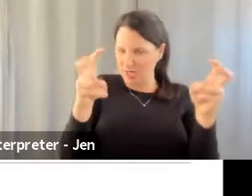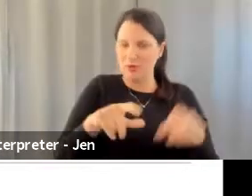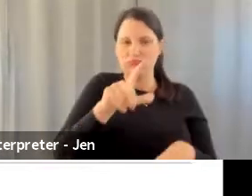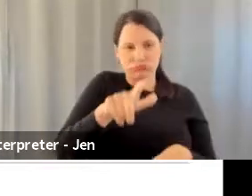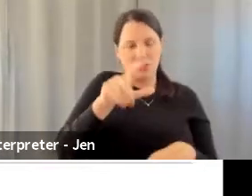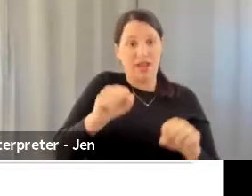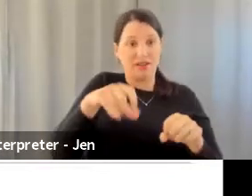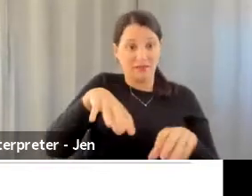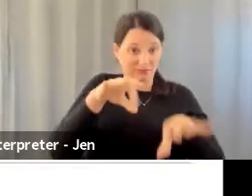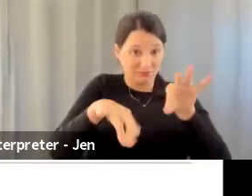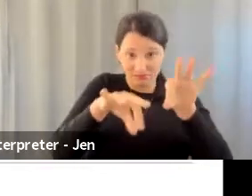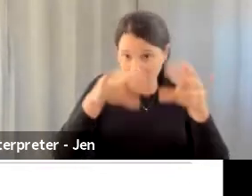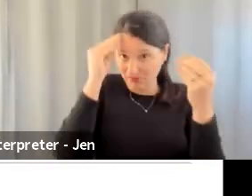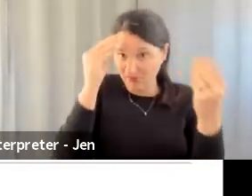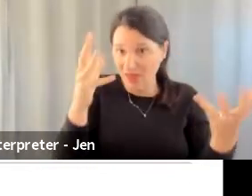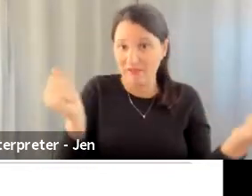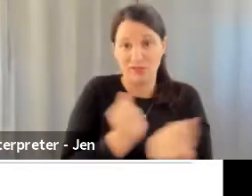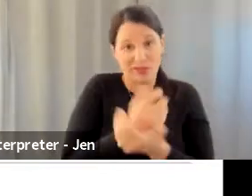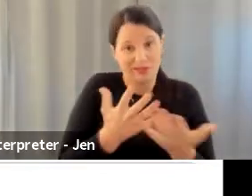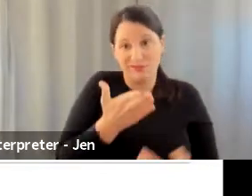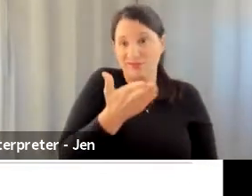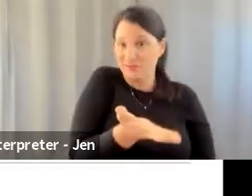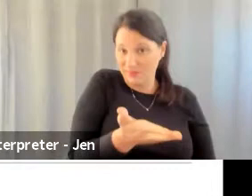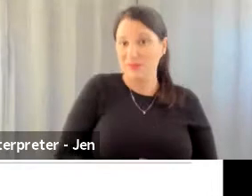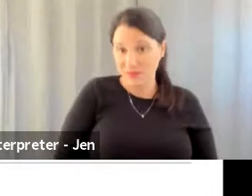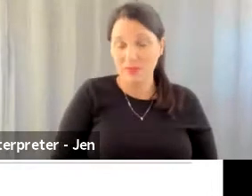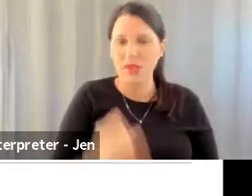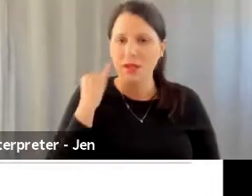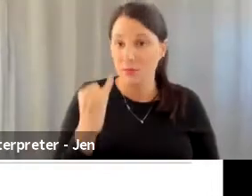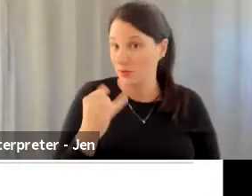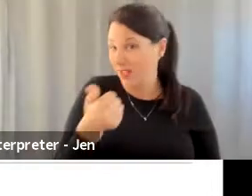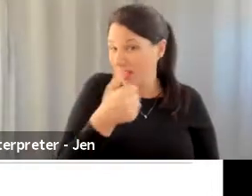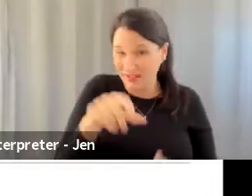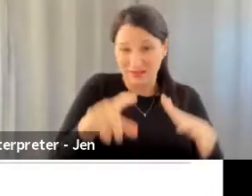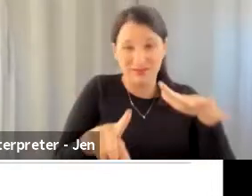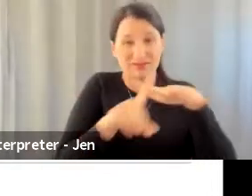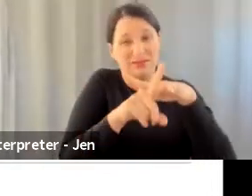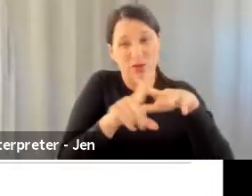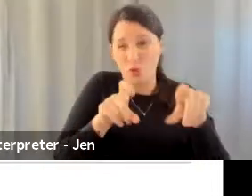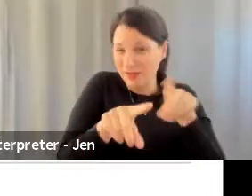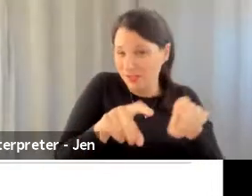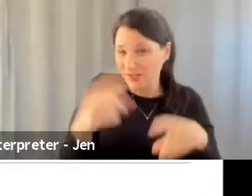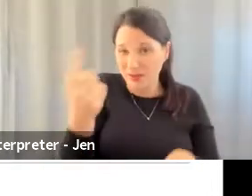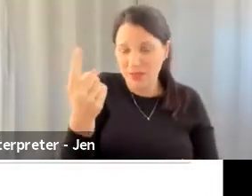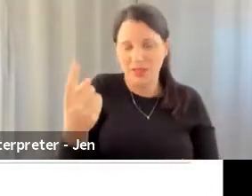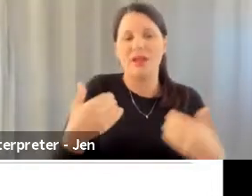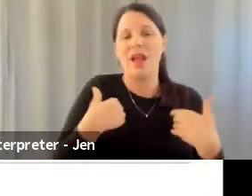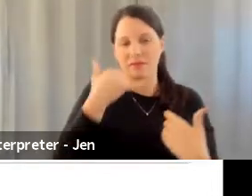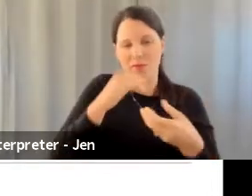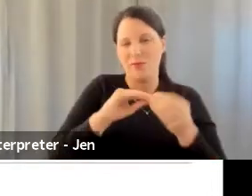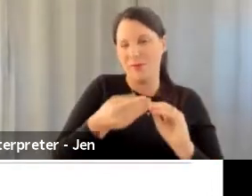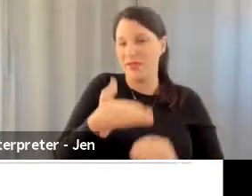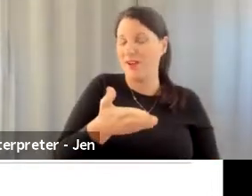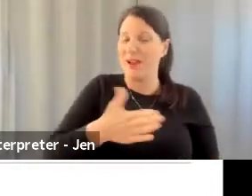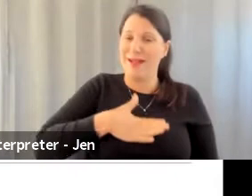our information. And then again, if you have any questions, the number is listed within the PowerPoint. So we are happy to help you day or night.